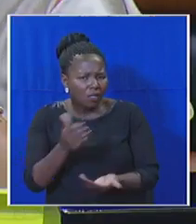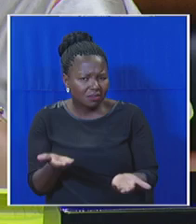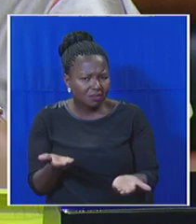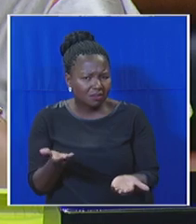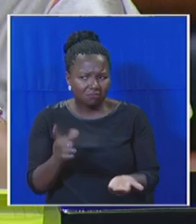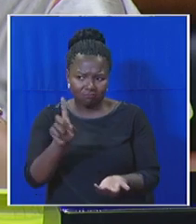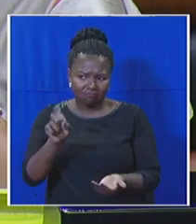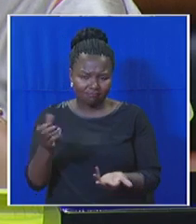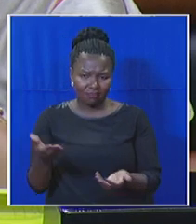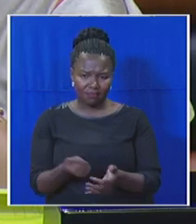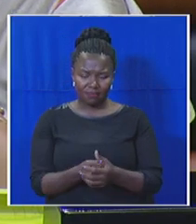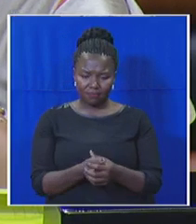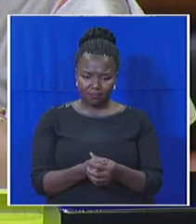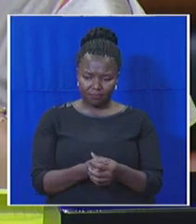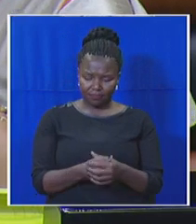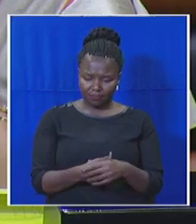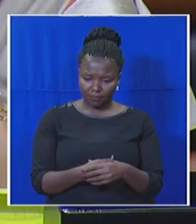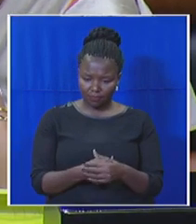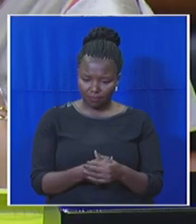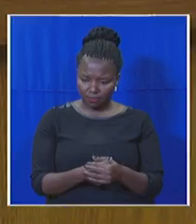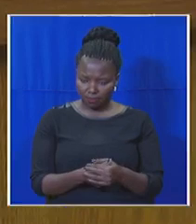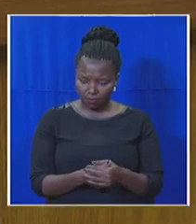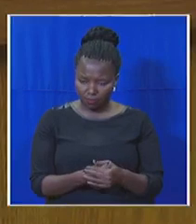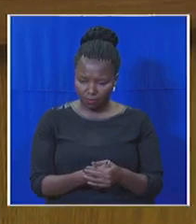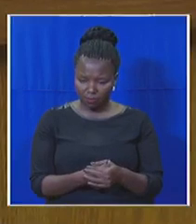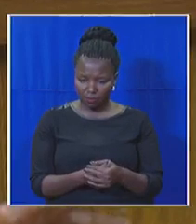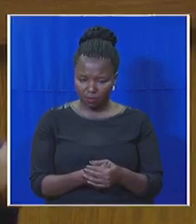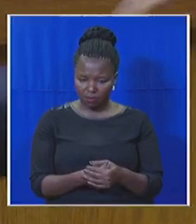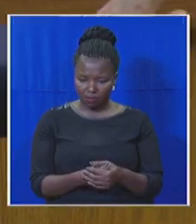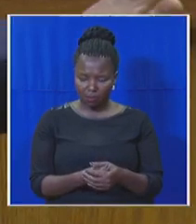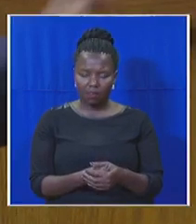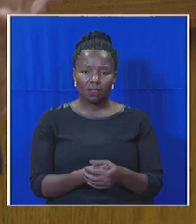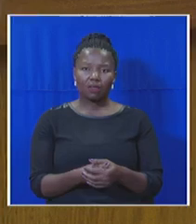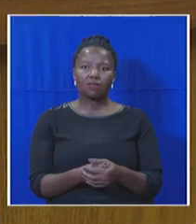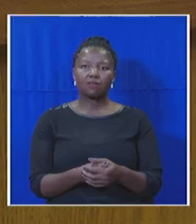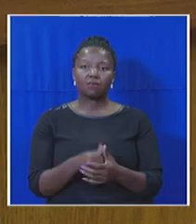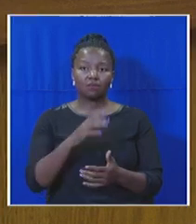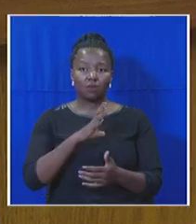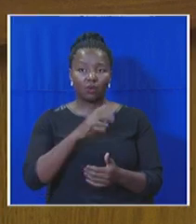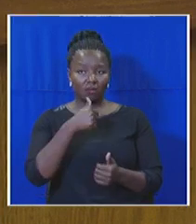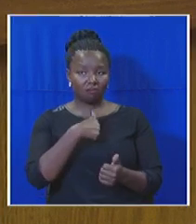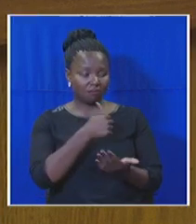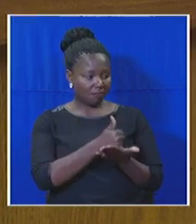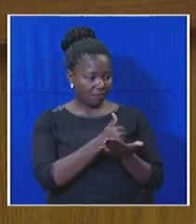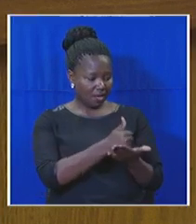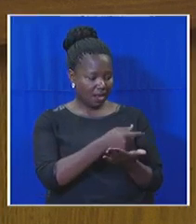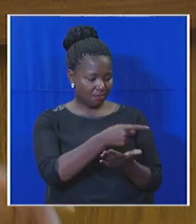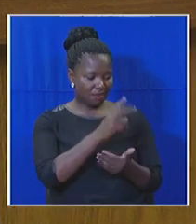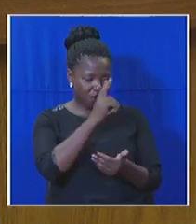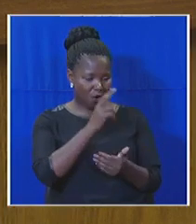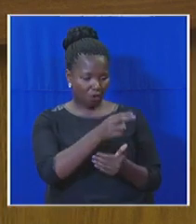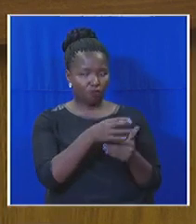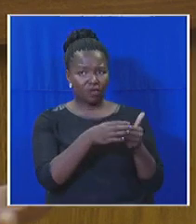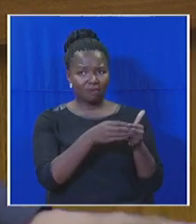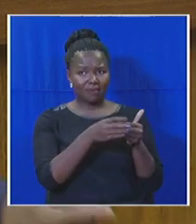President. Thank you, Honorable Speaker. No, just to help the Honorable Member, I'm